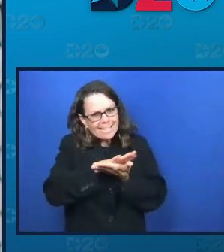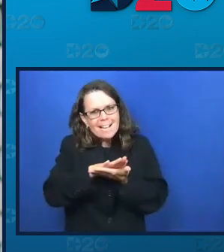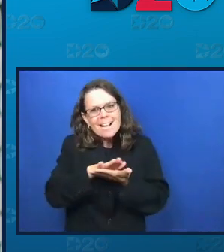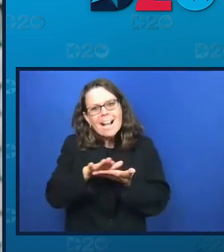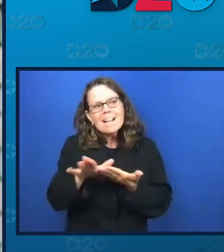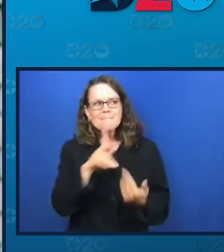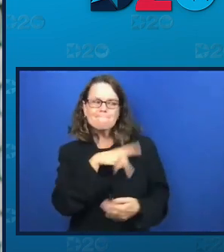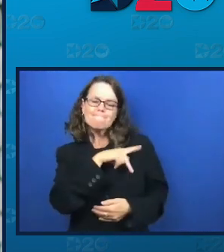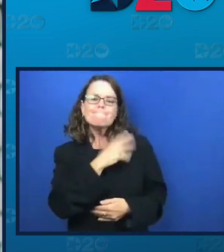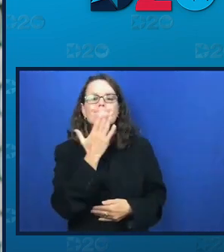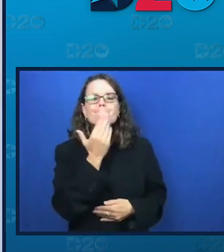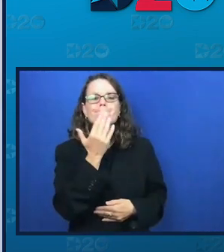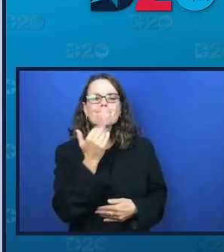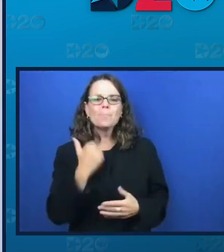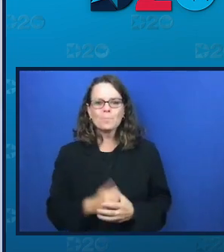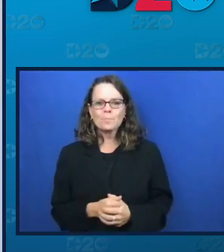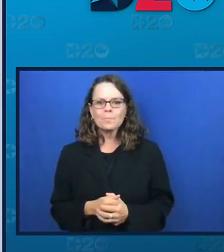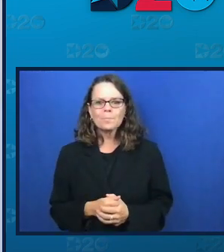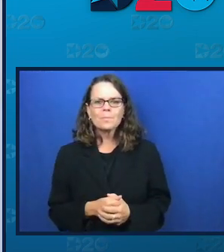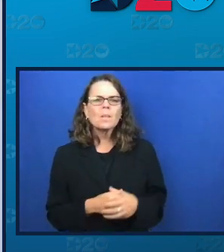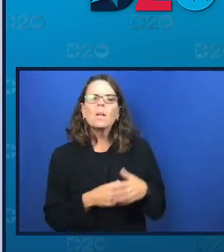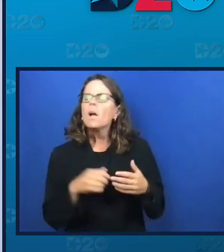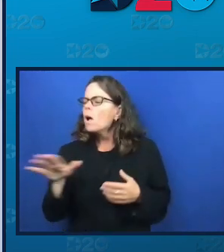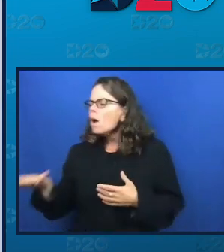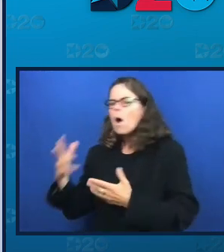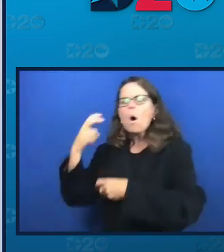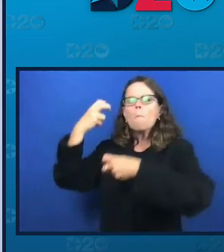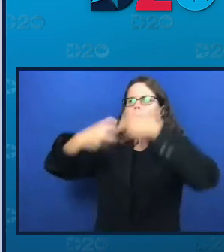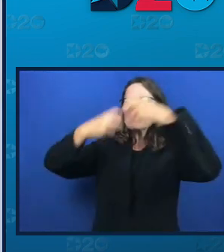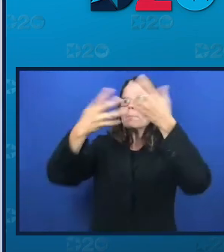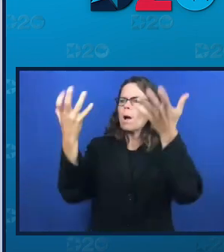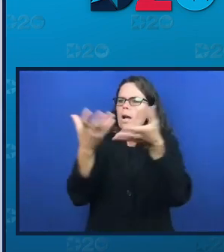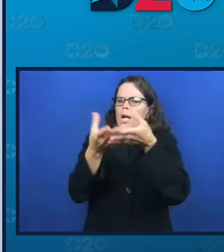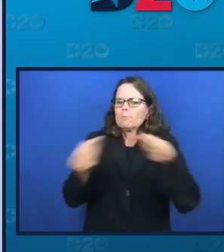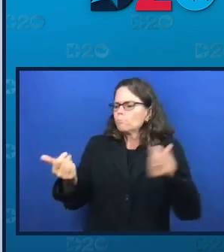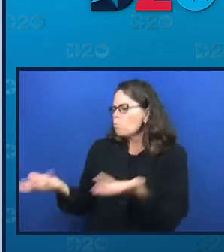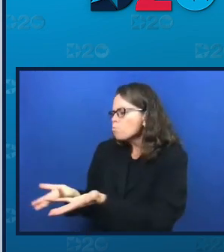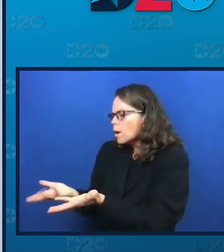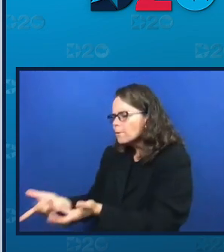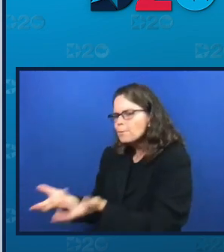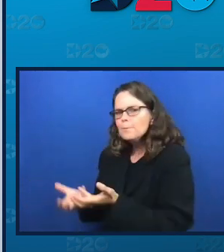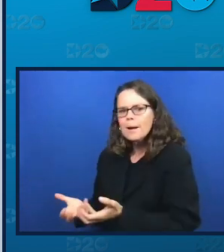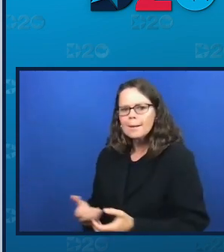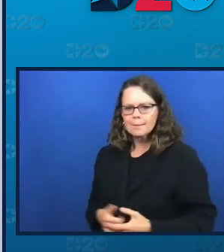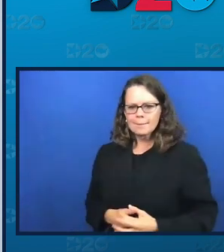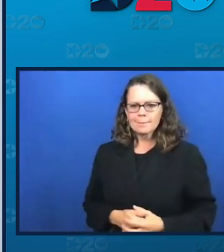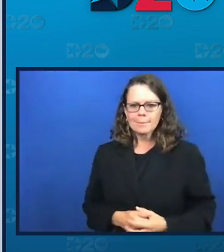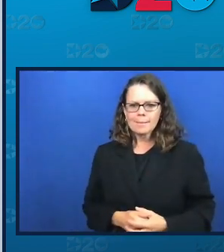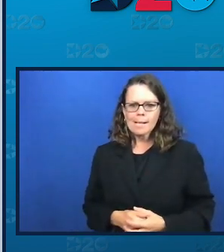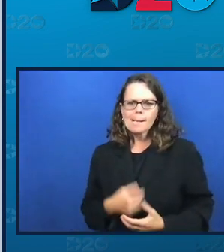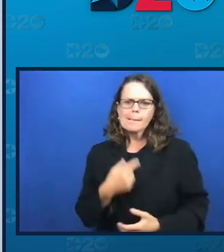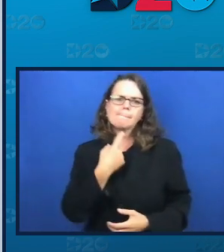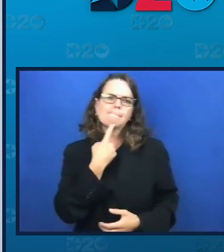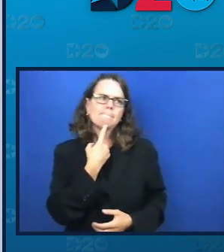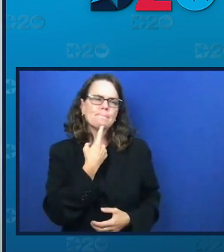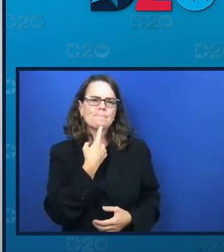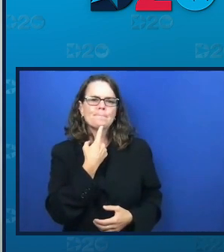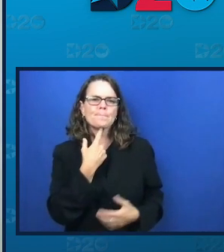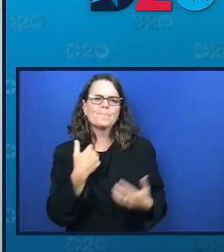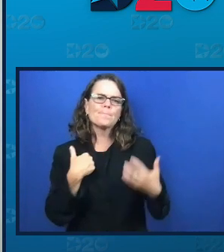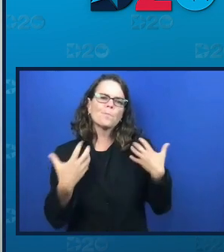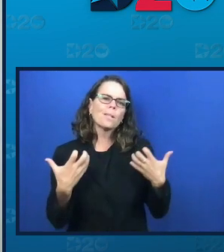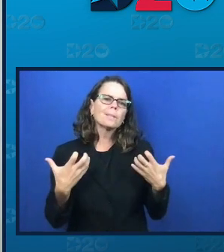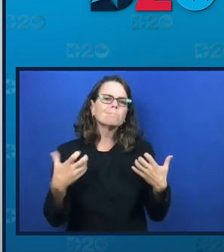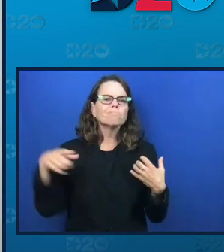see taken care of? I would like to see them taking care of the earth and the people.